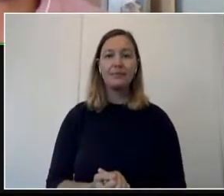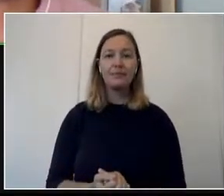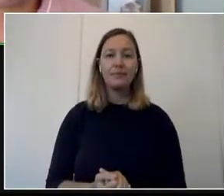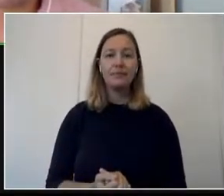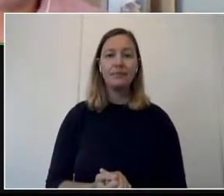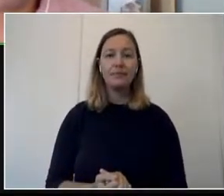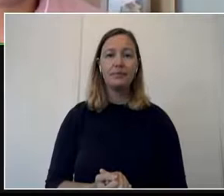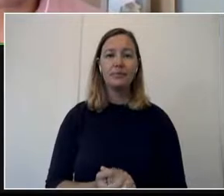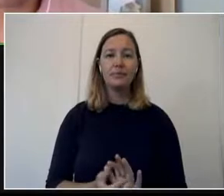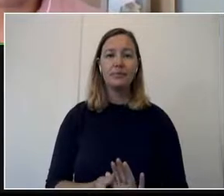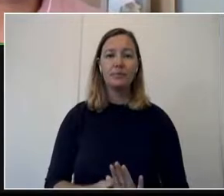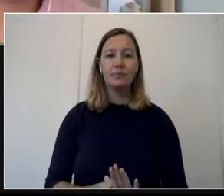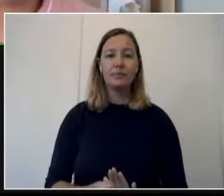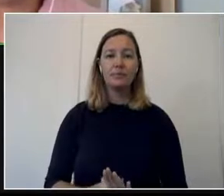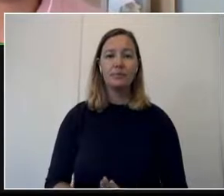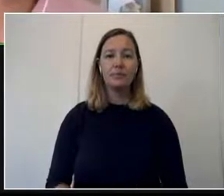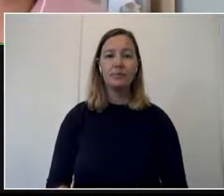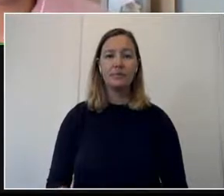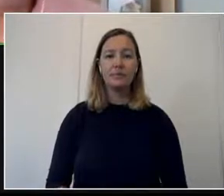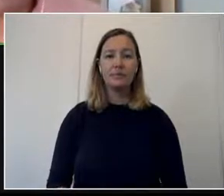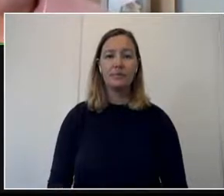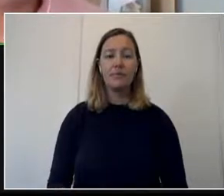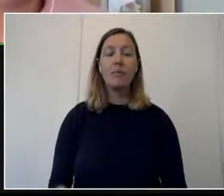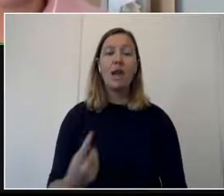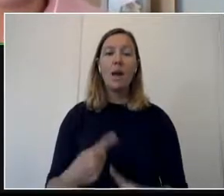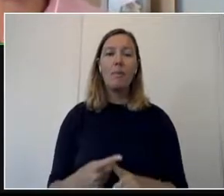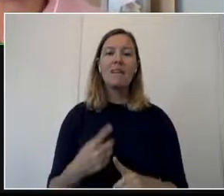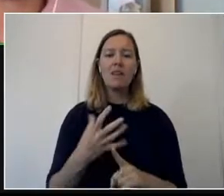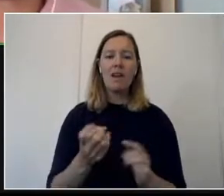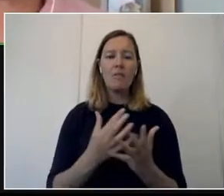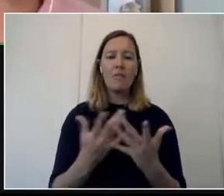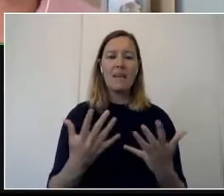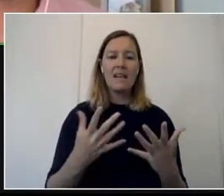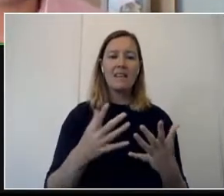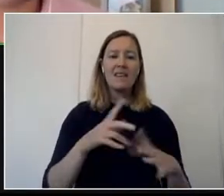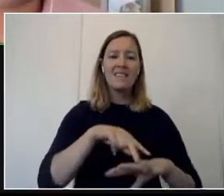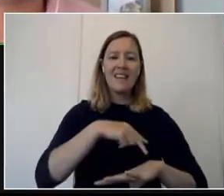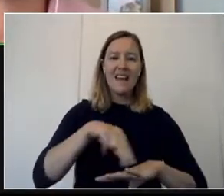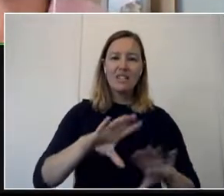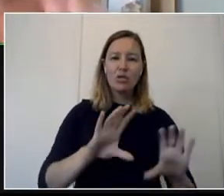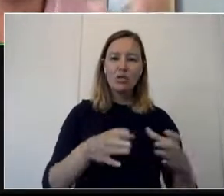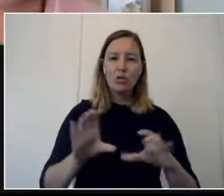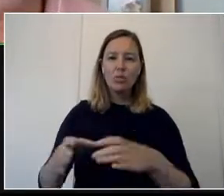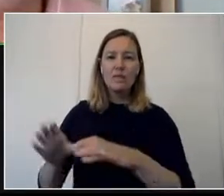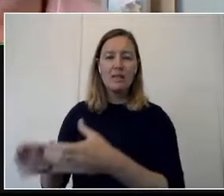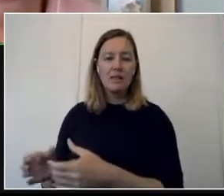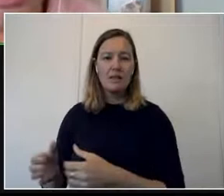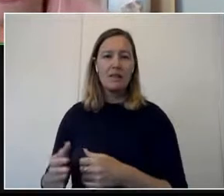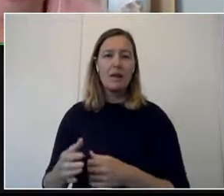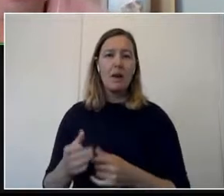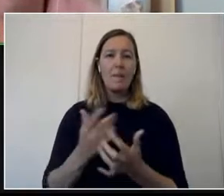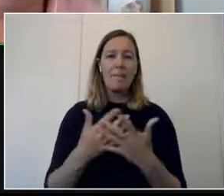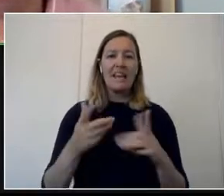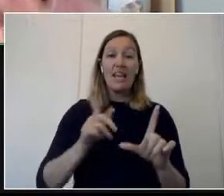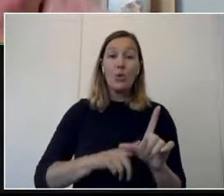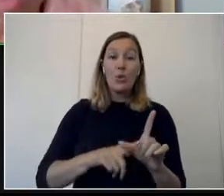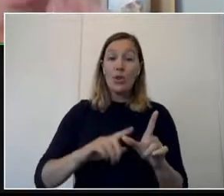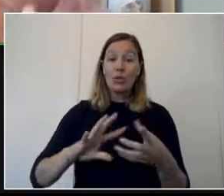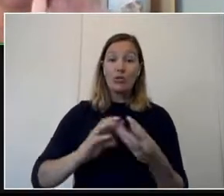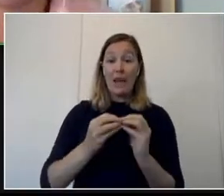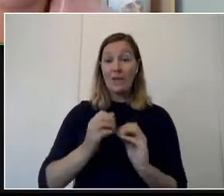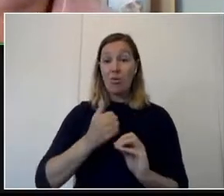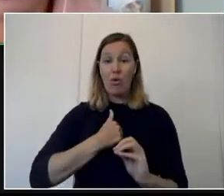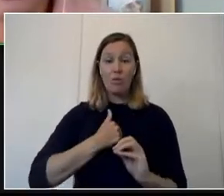you know, the fact that there are many dance groups or many youth who create their own dance